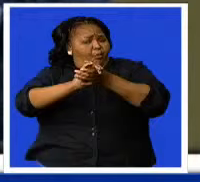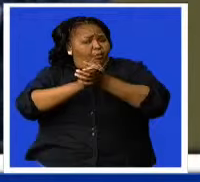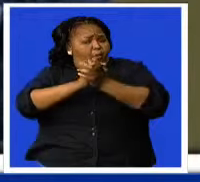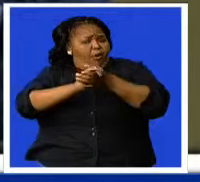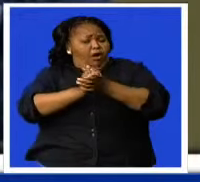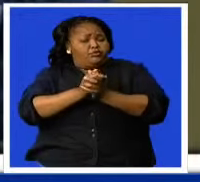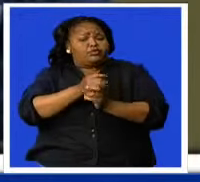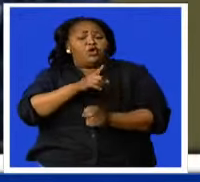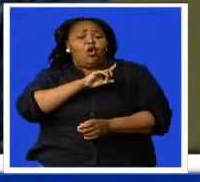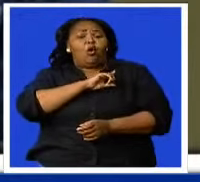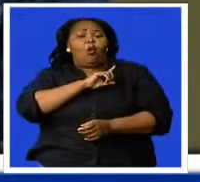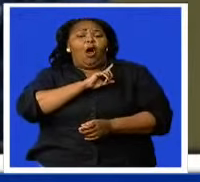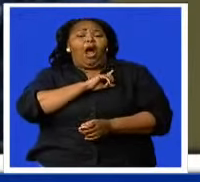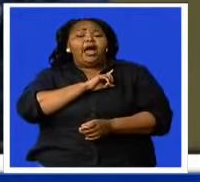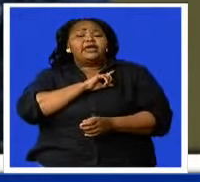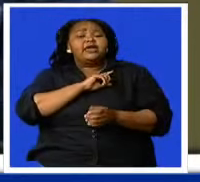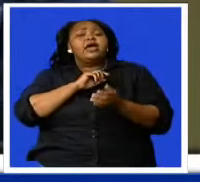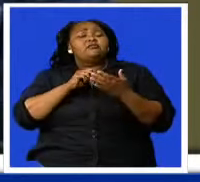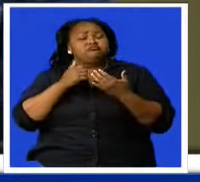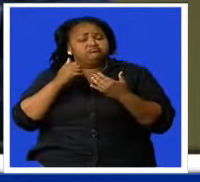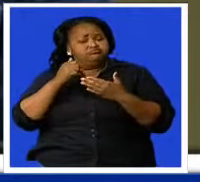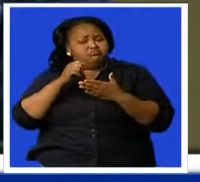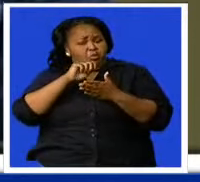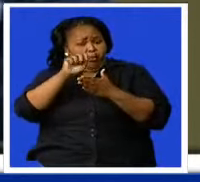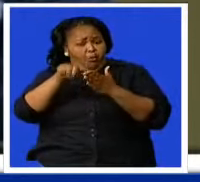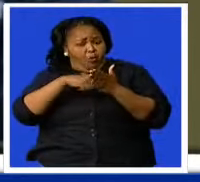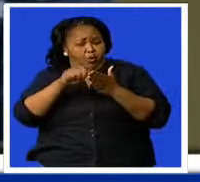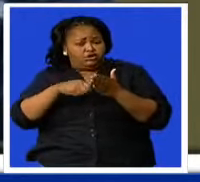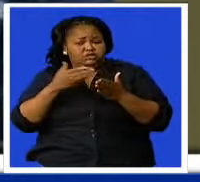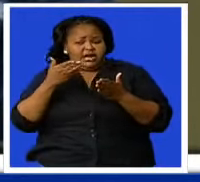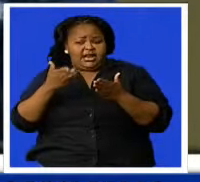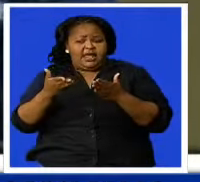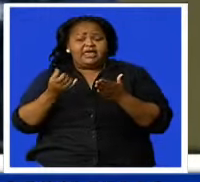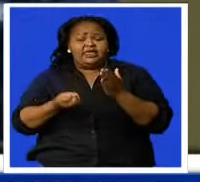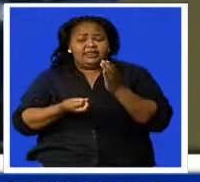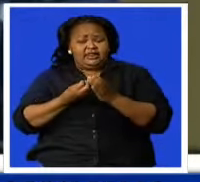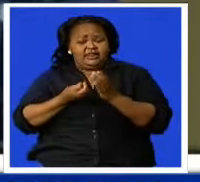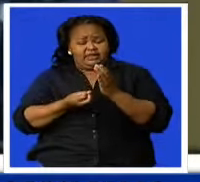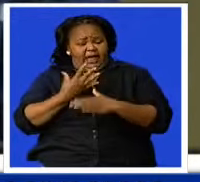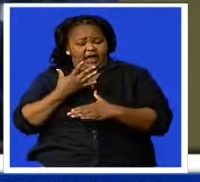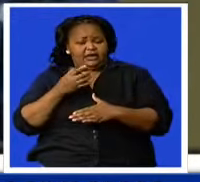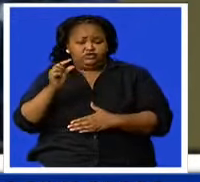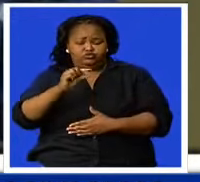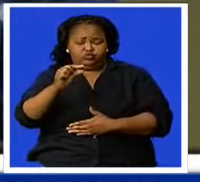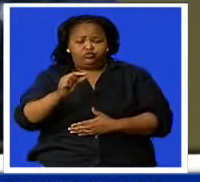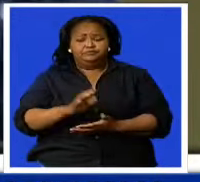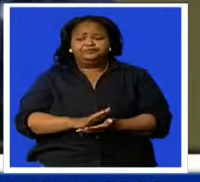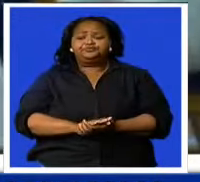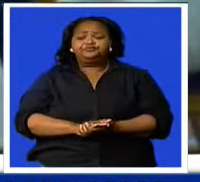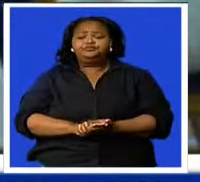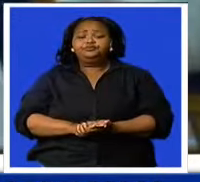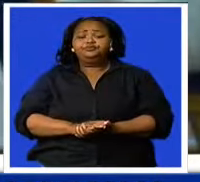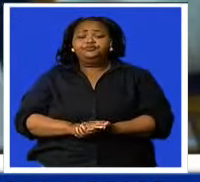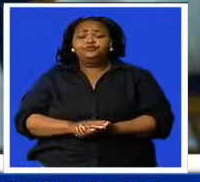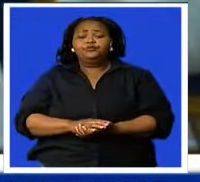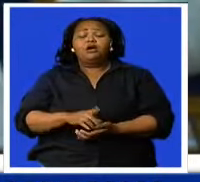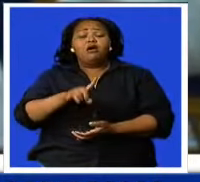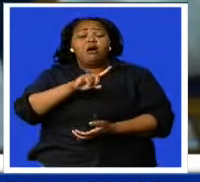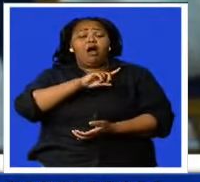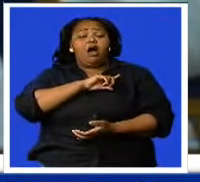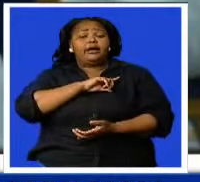this particular point in the journey, and I'm particularly excited that as we have